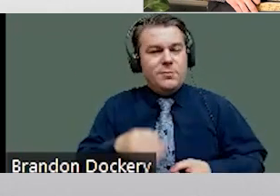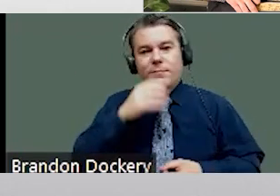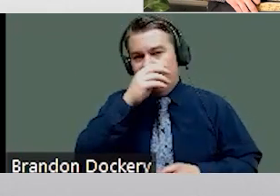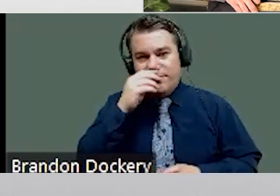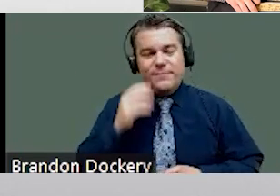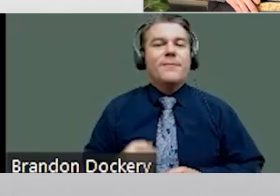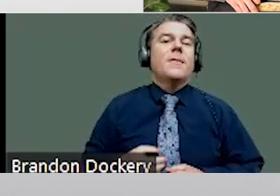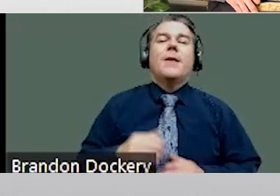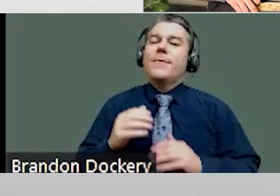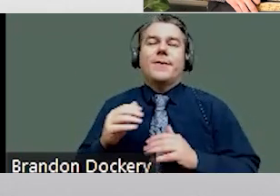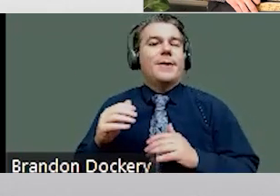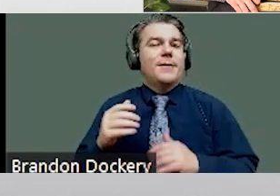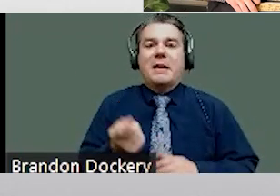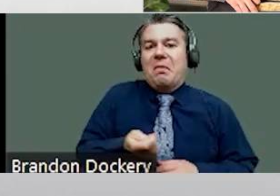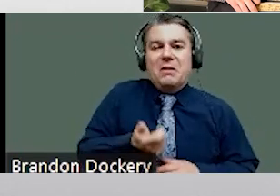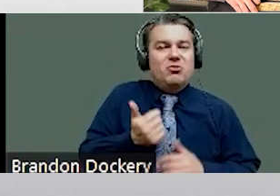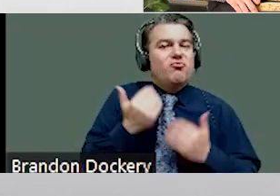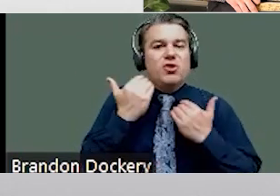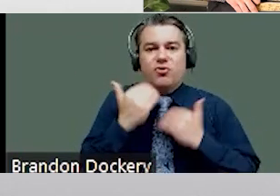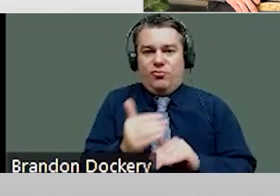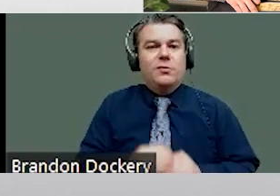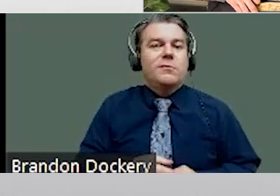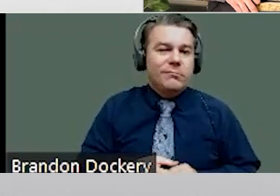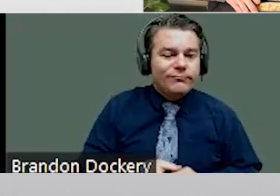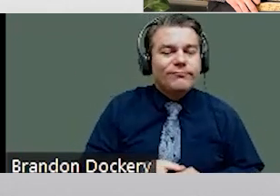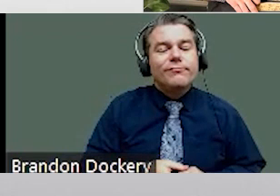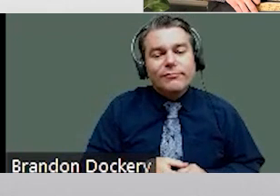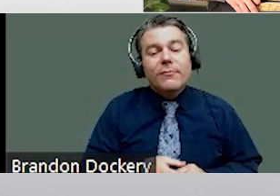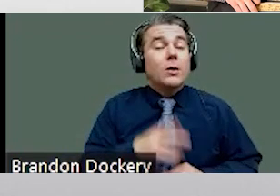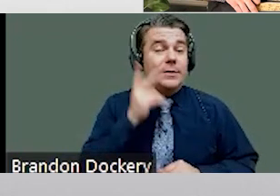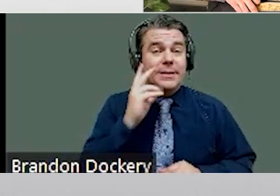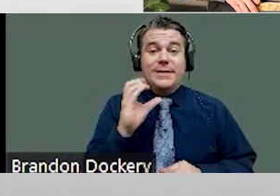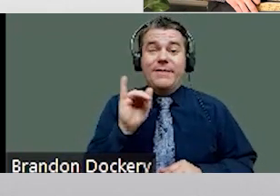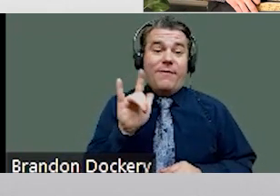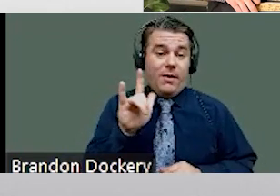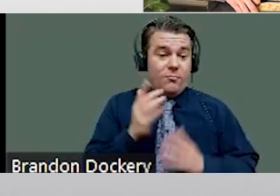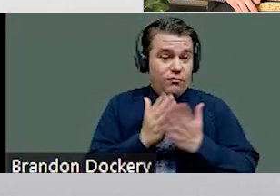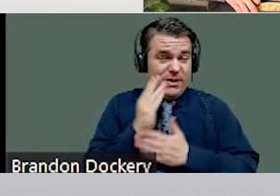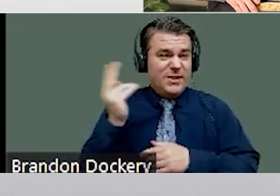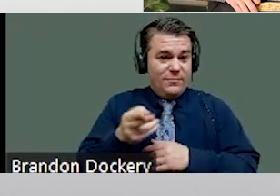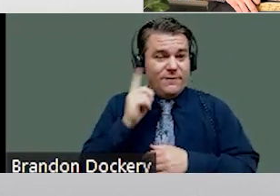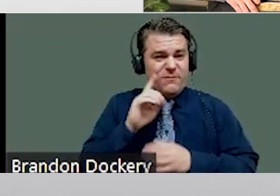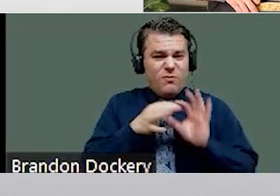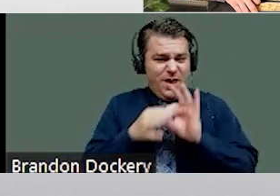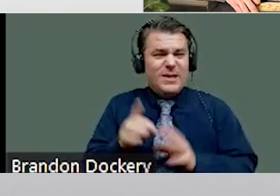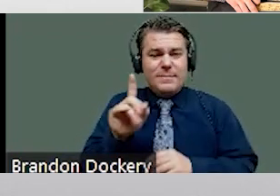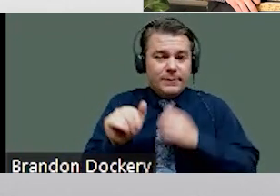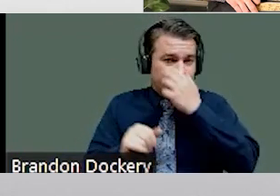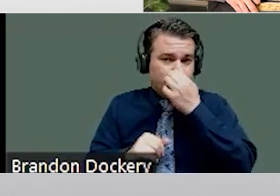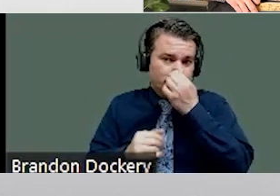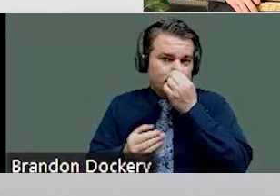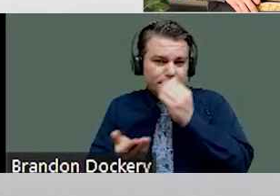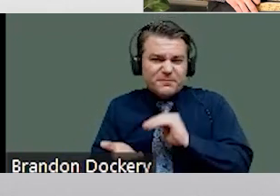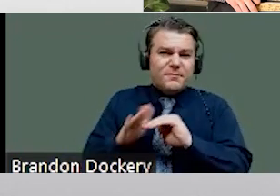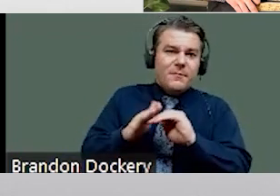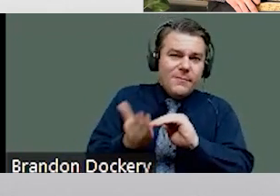services in the least restrictive environment. So you can see that the civil rights history related to disability builds